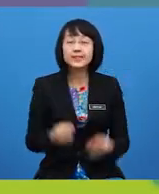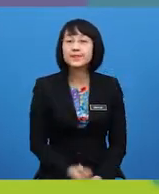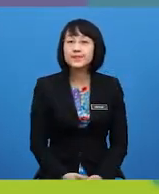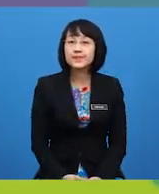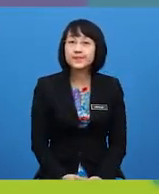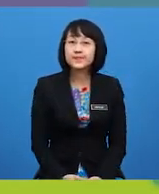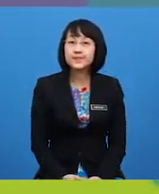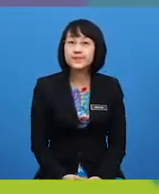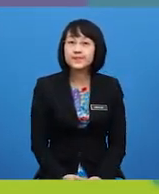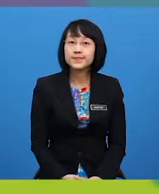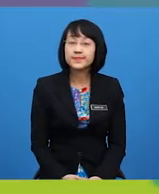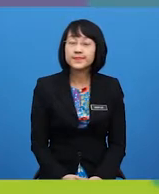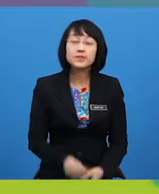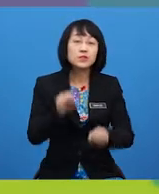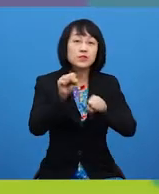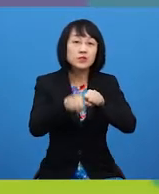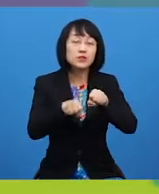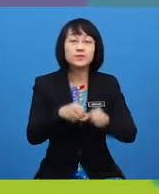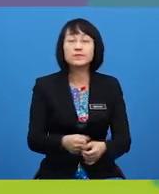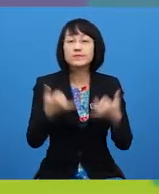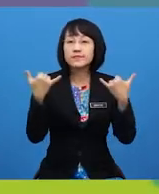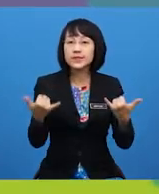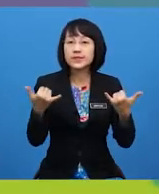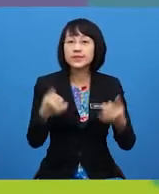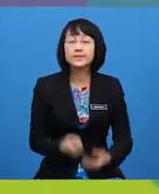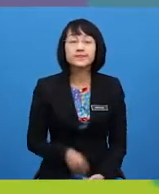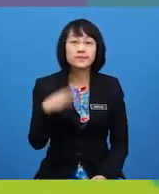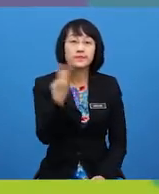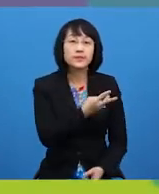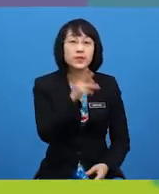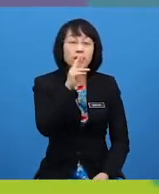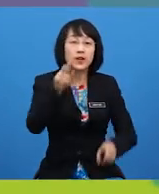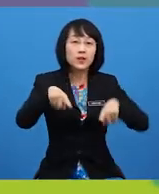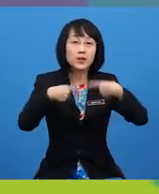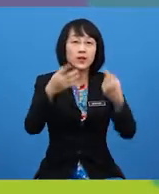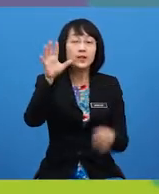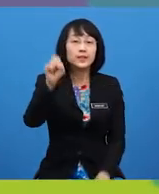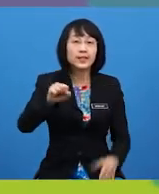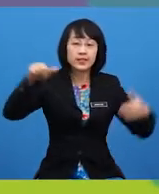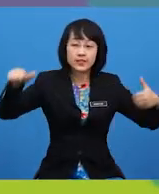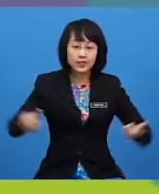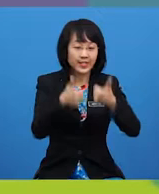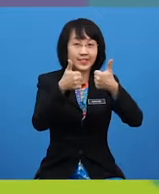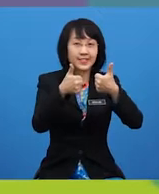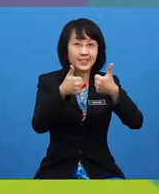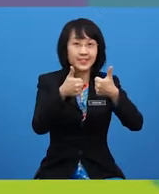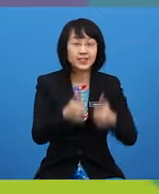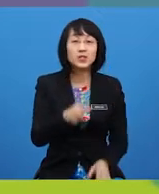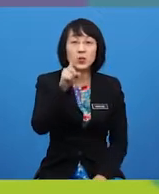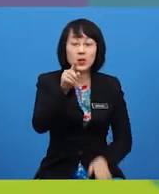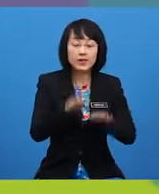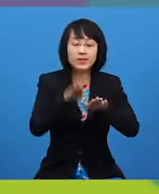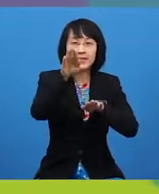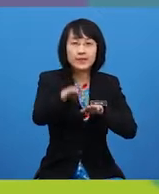So, now we are going to take the challenge one step further. Are